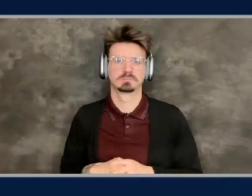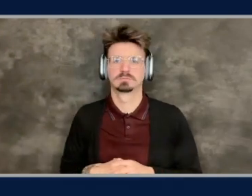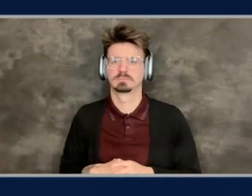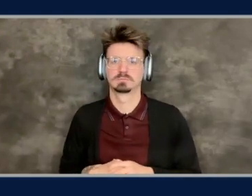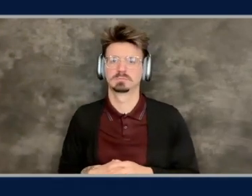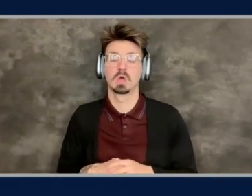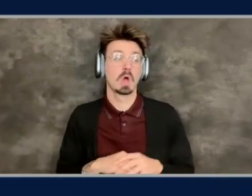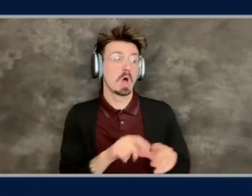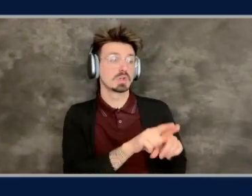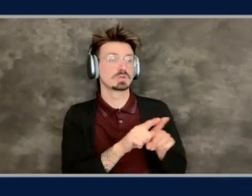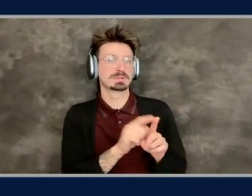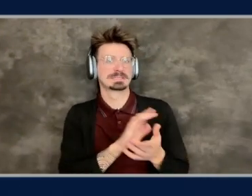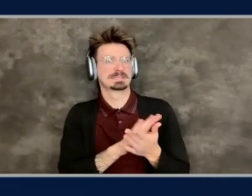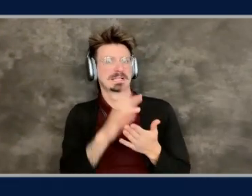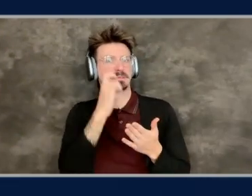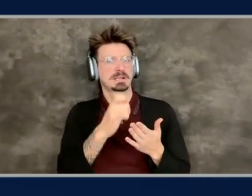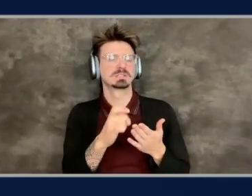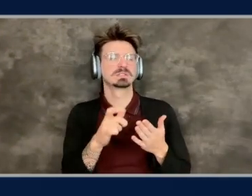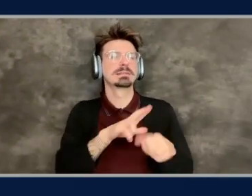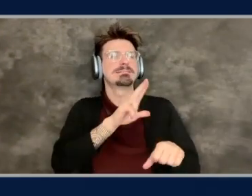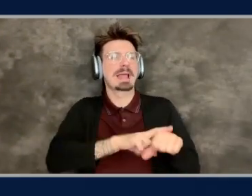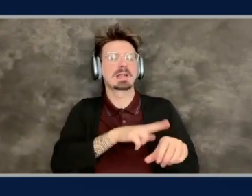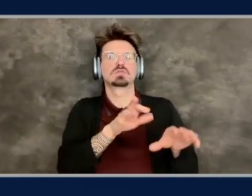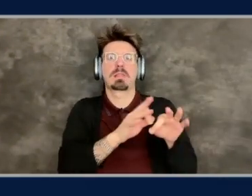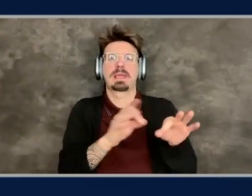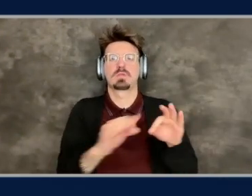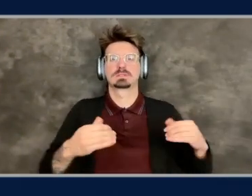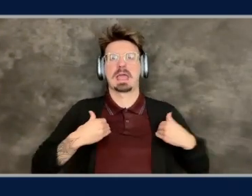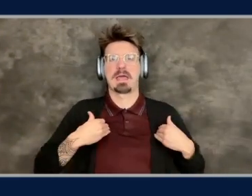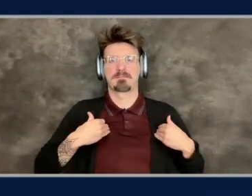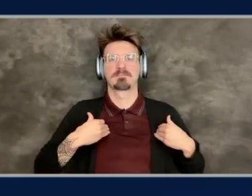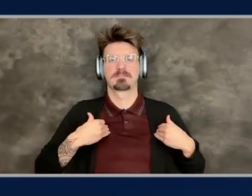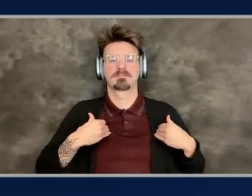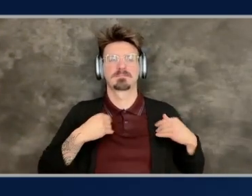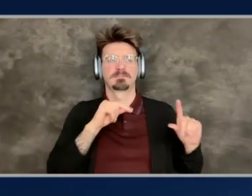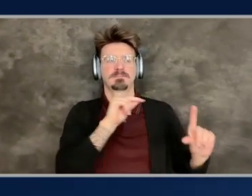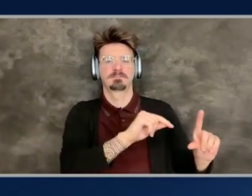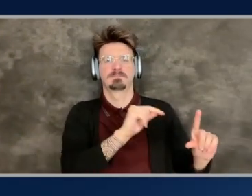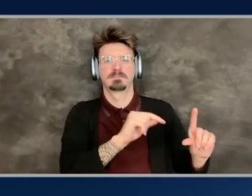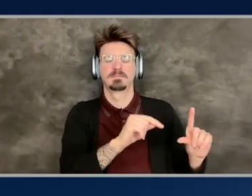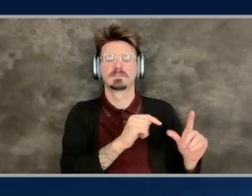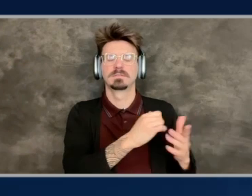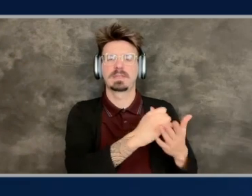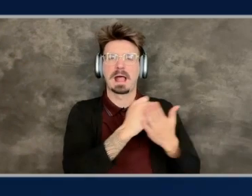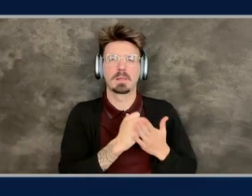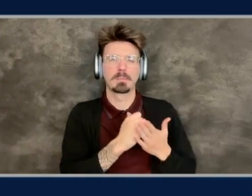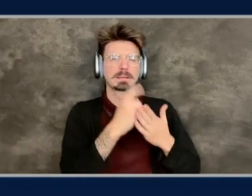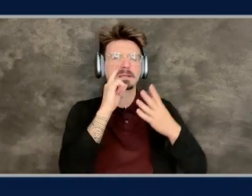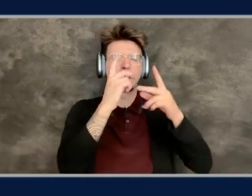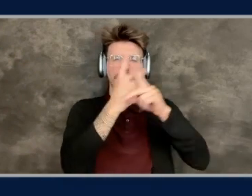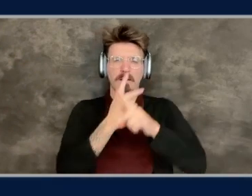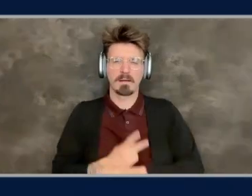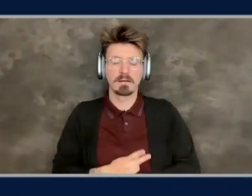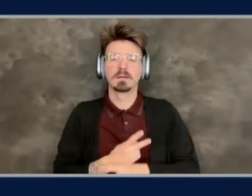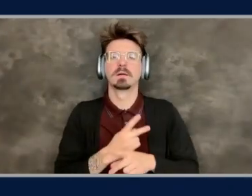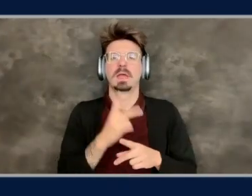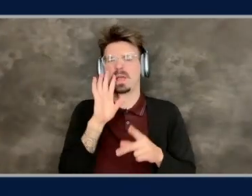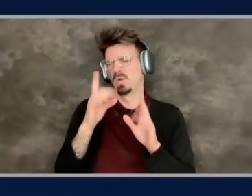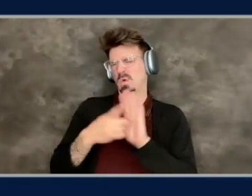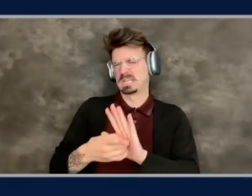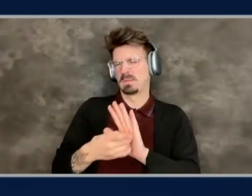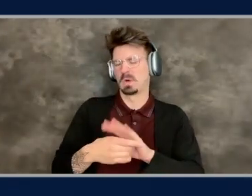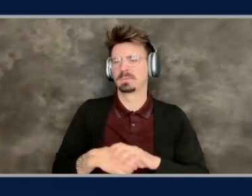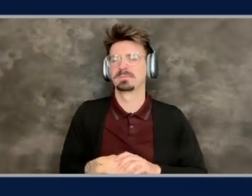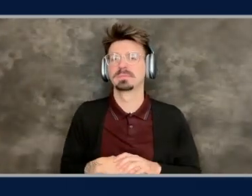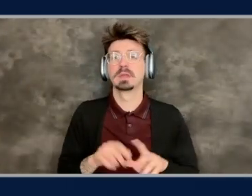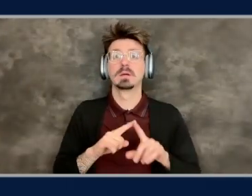natural language in the first place Completely. to give us information. And the truth is we'll demo here, but the more information,